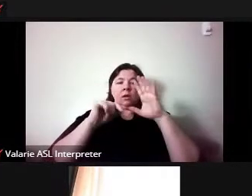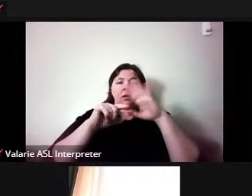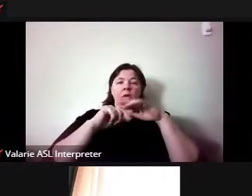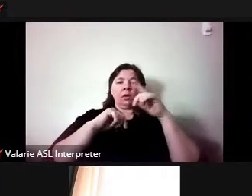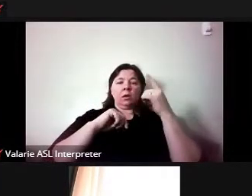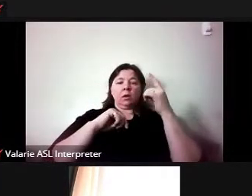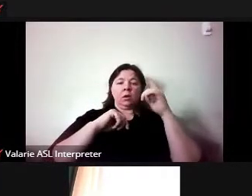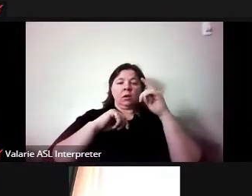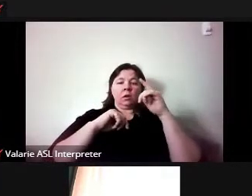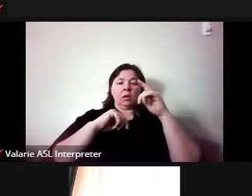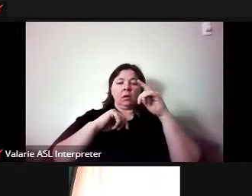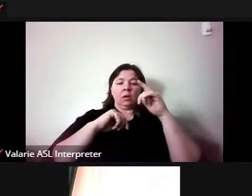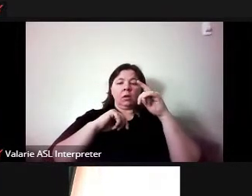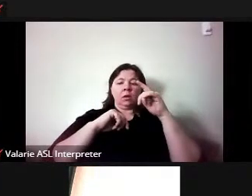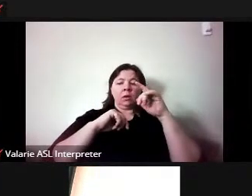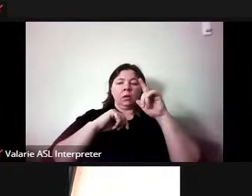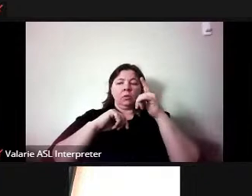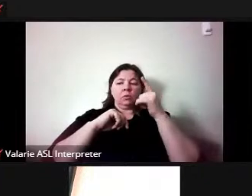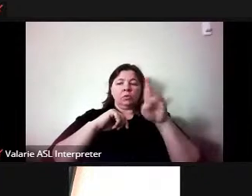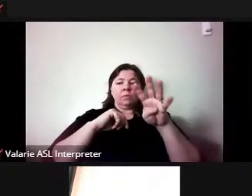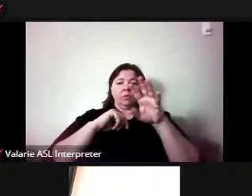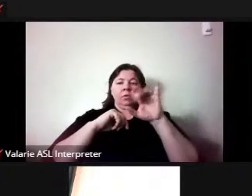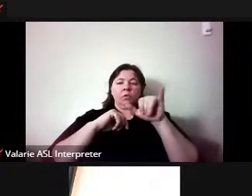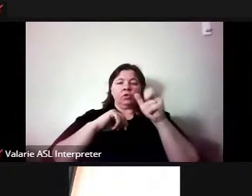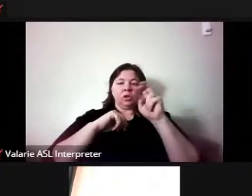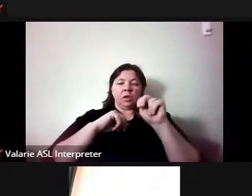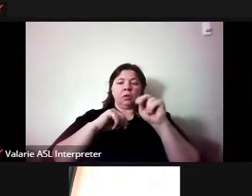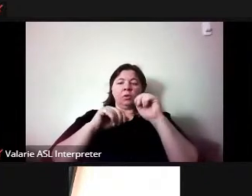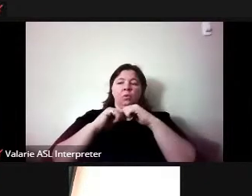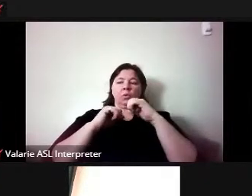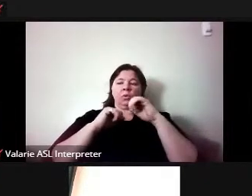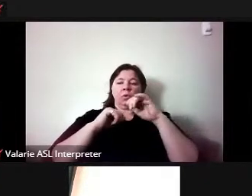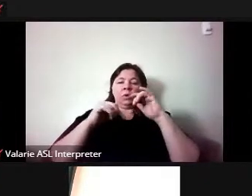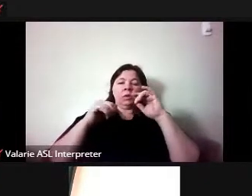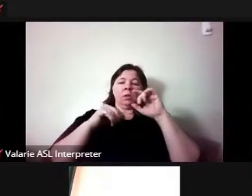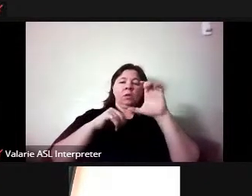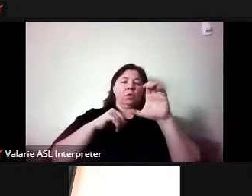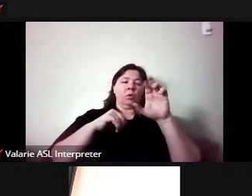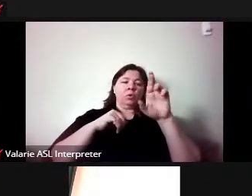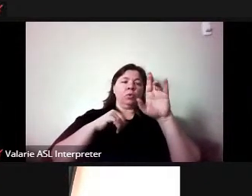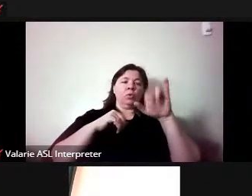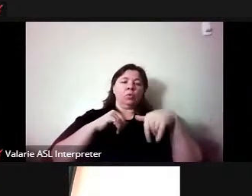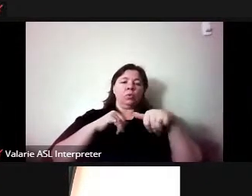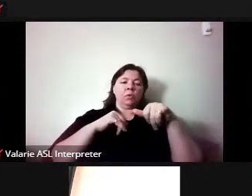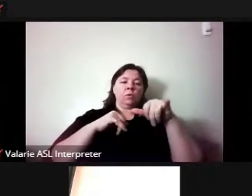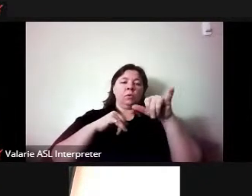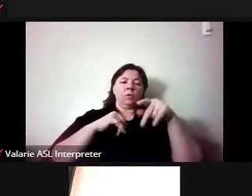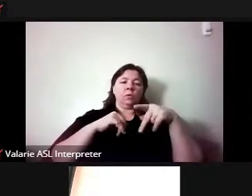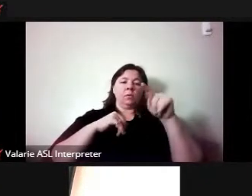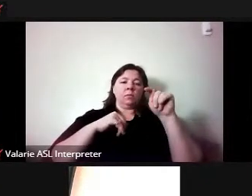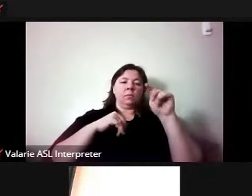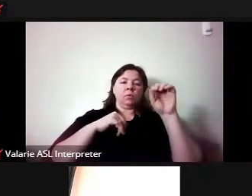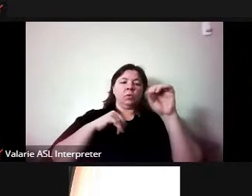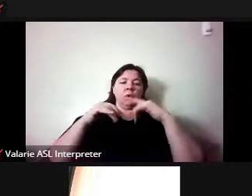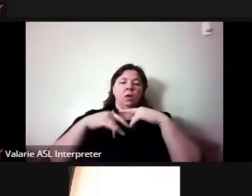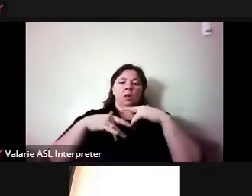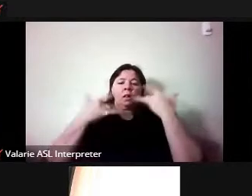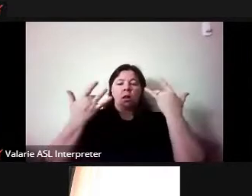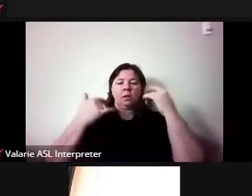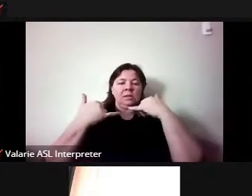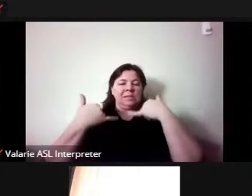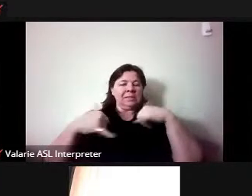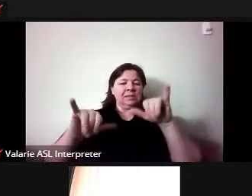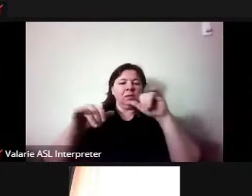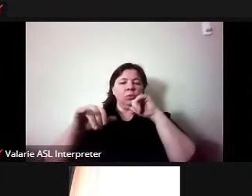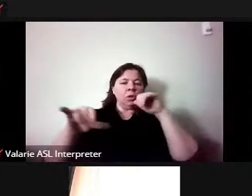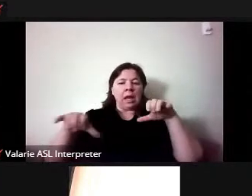24th of January. I paid with crypto Litecoin, and up till now, it is not active.